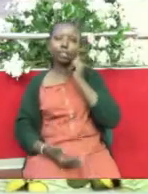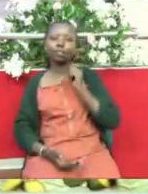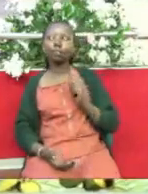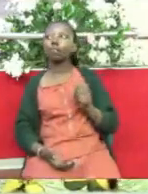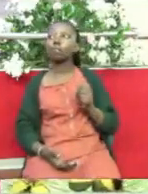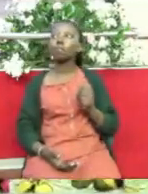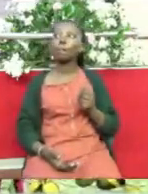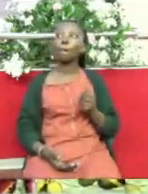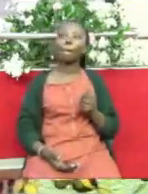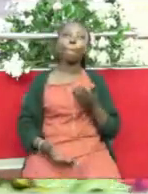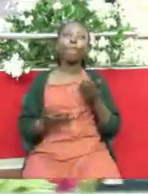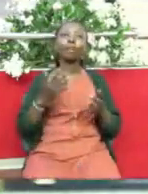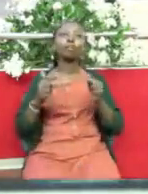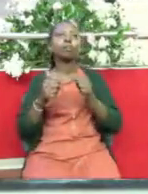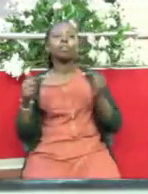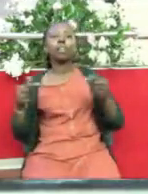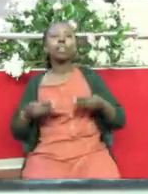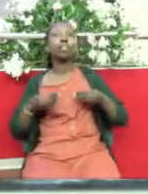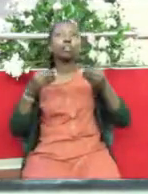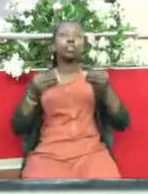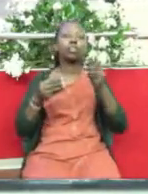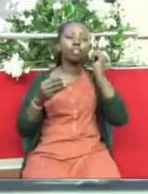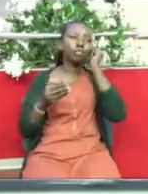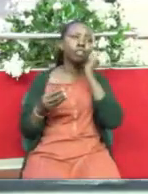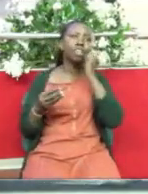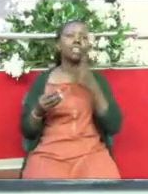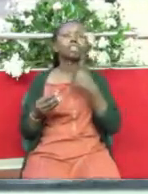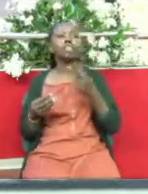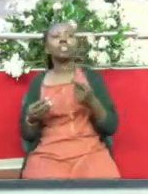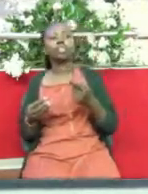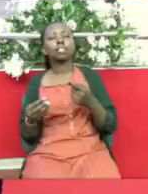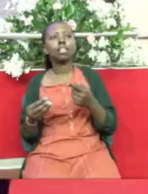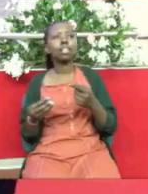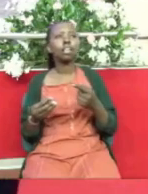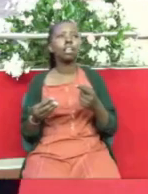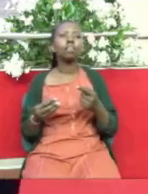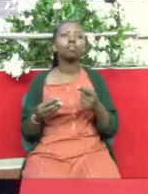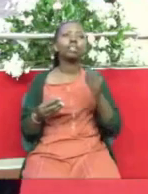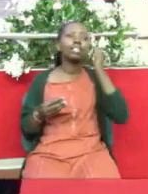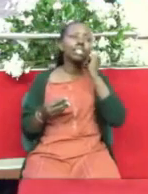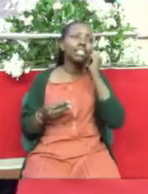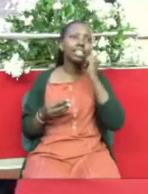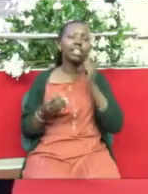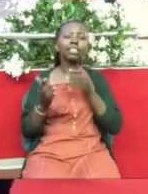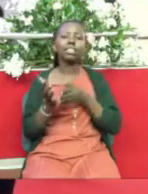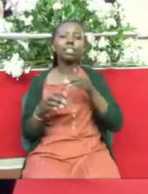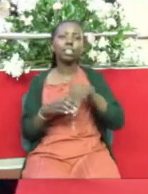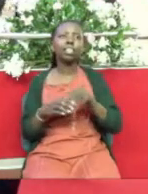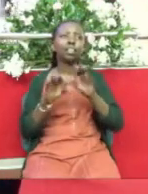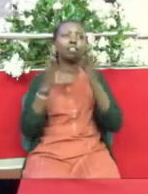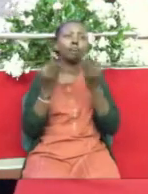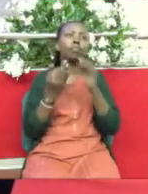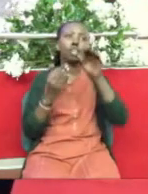Yes, the enemy has brought sickness. And they are saying, since it was in your generational patterns, then it is okay for you to have it.